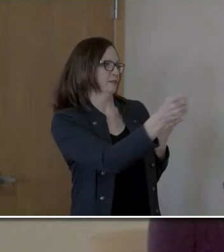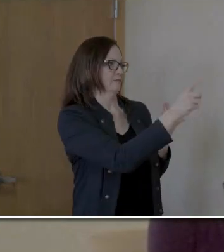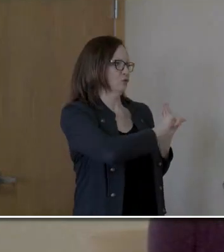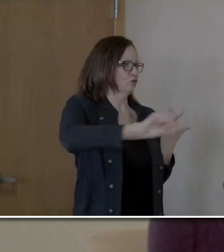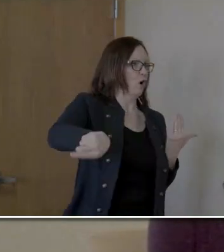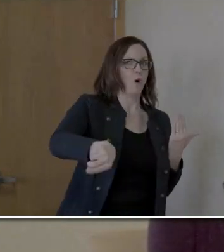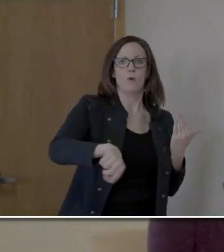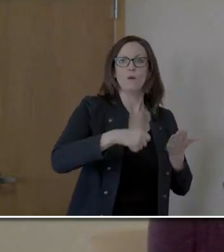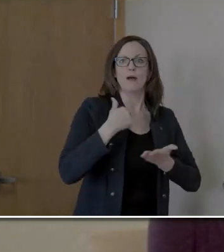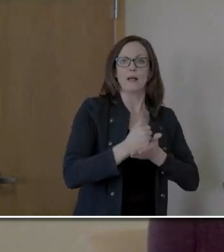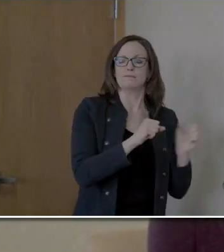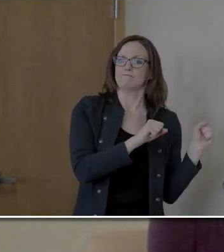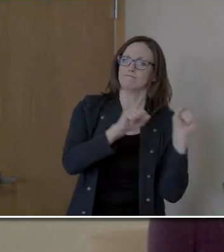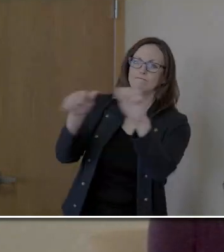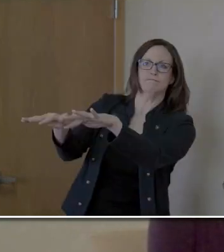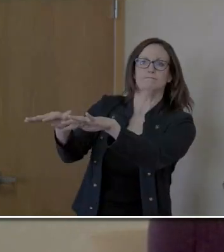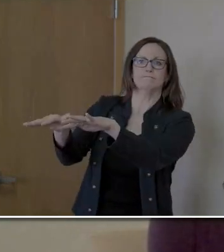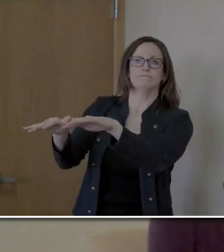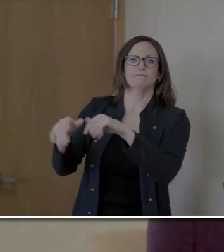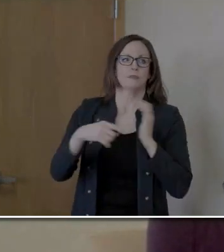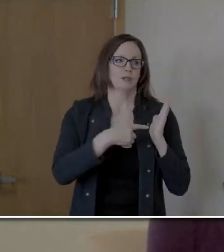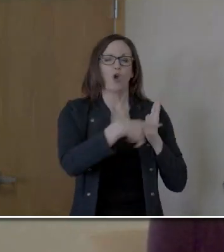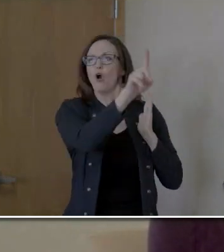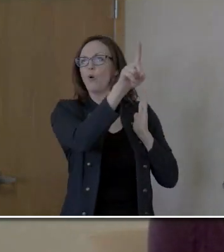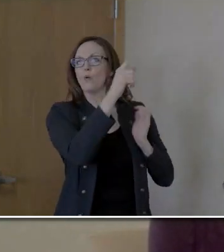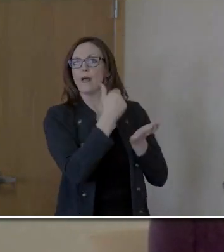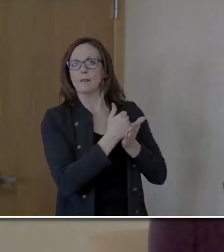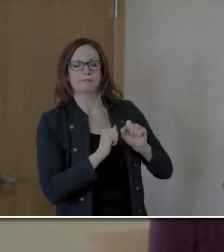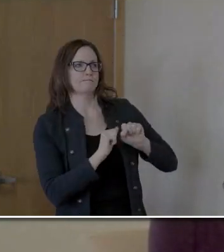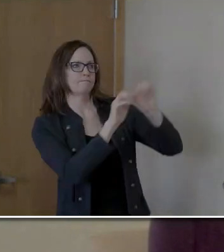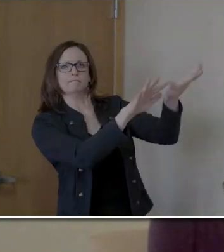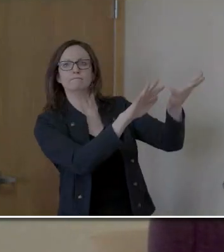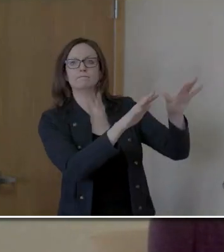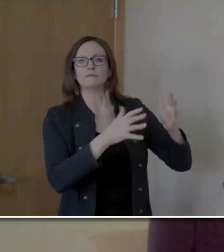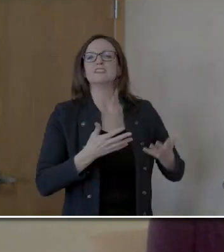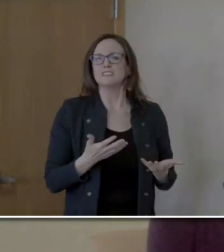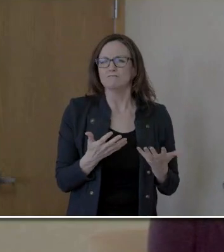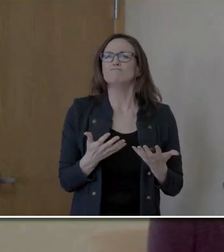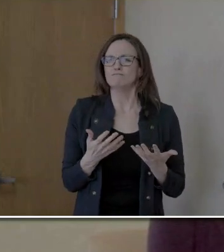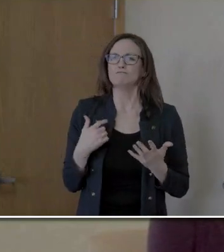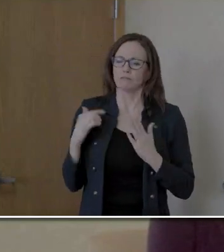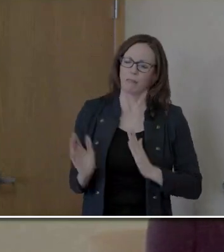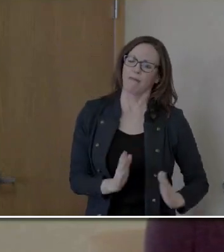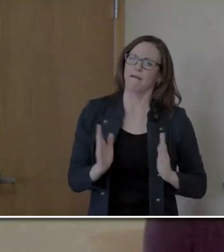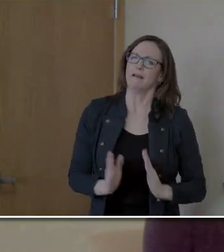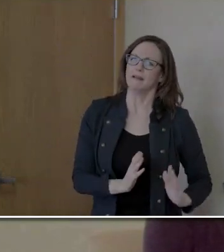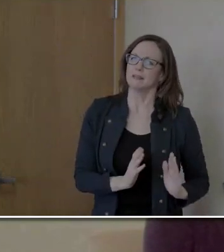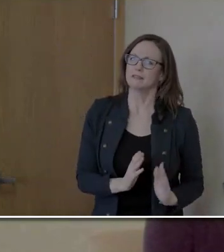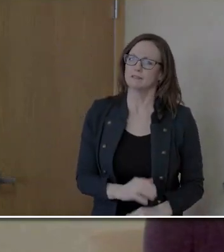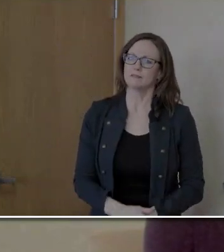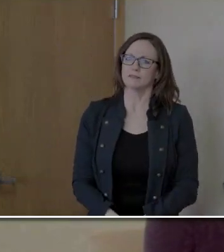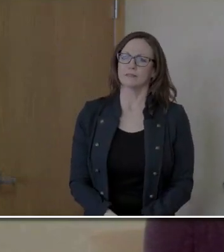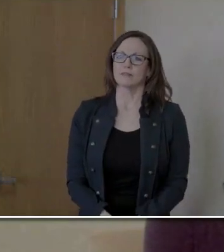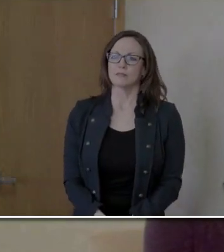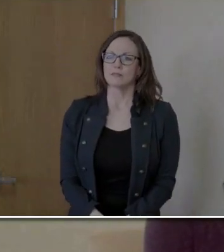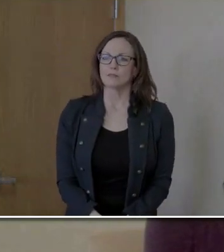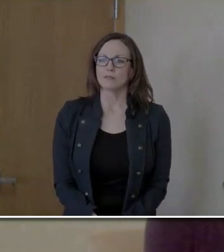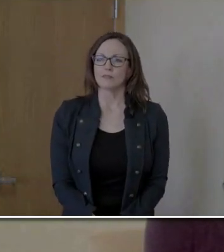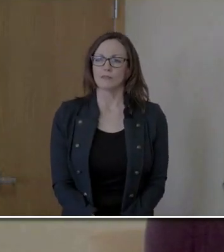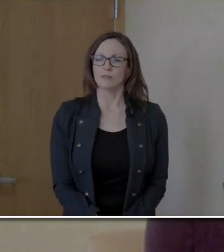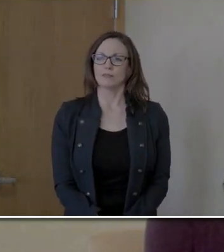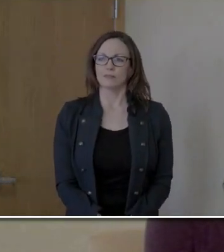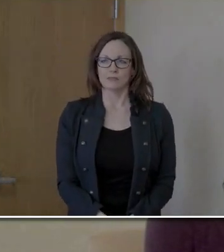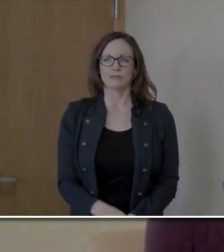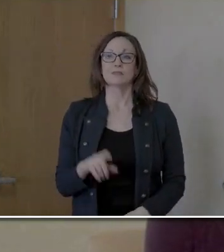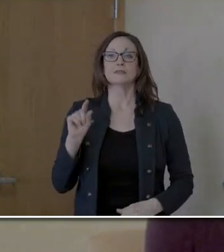I'd like to ask about nursing homes. We've noticed the DHS is including nursing home related data now on their website. Why is that important